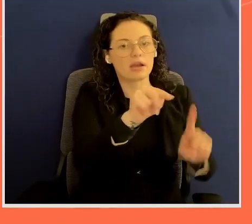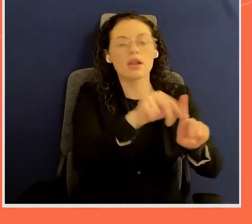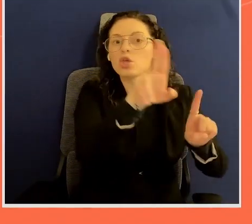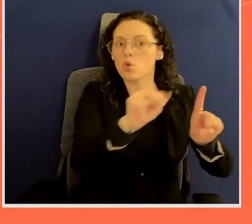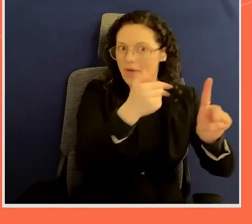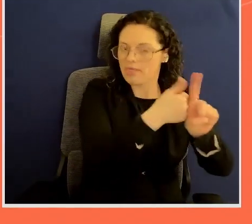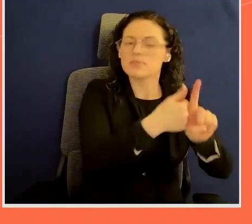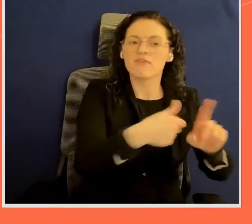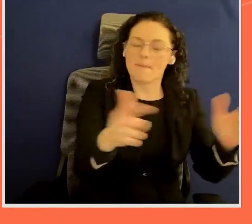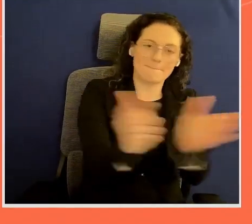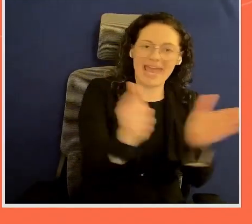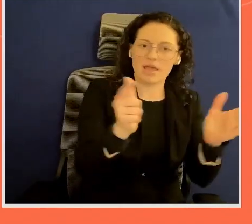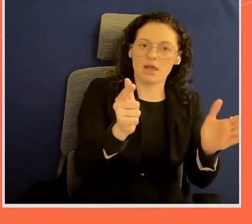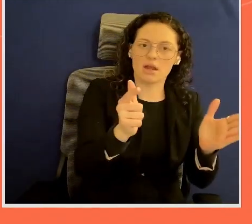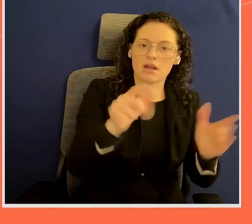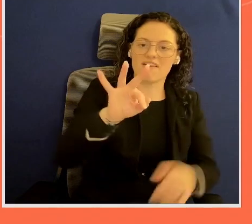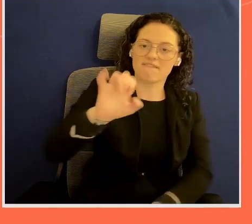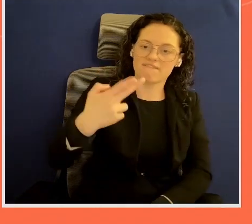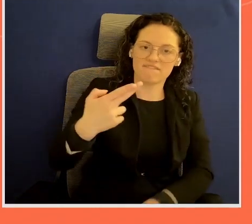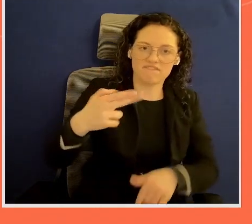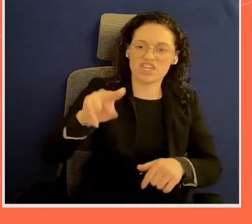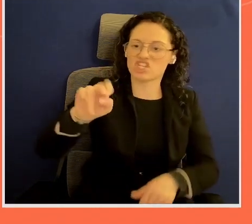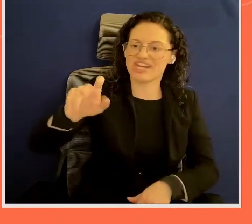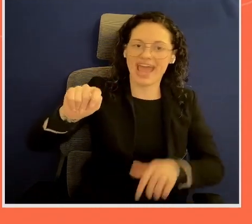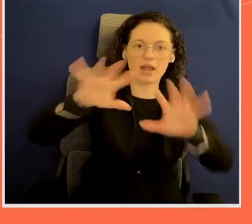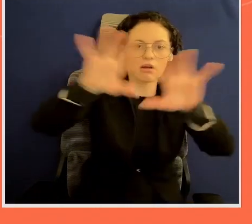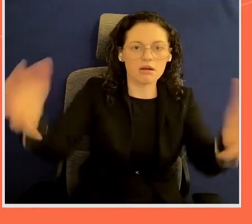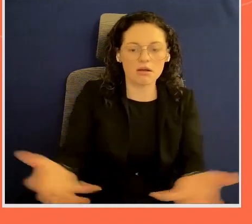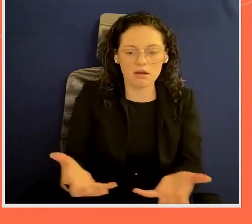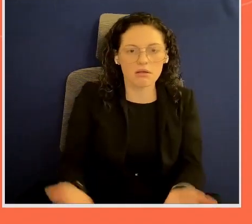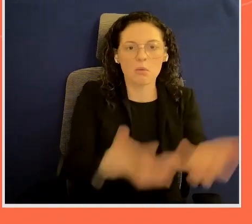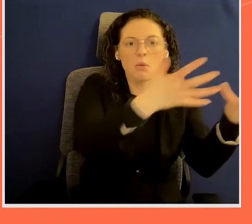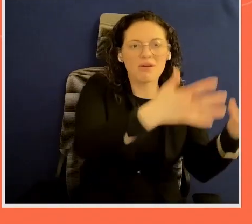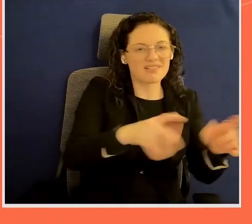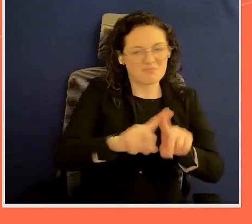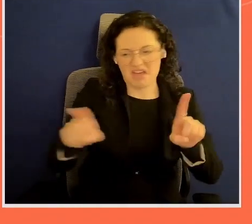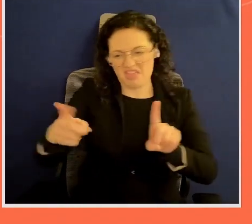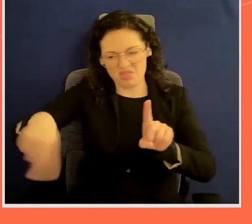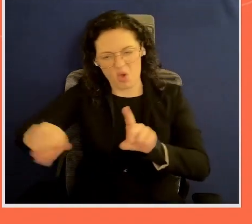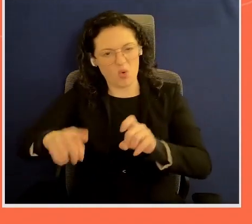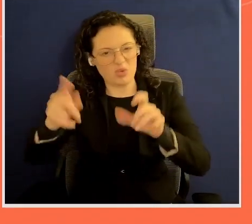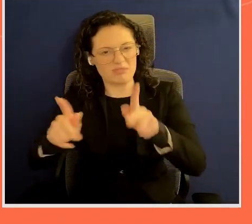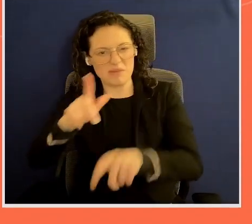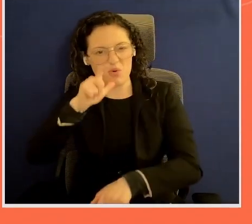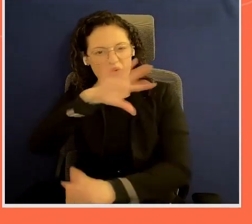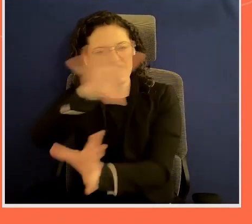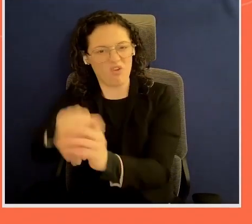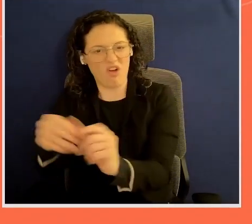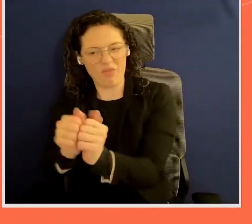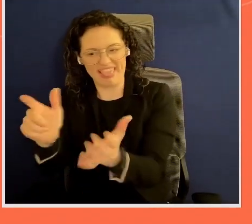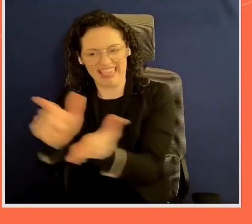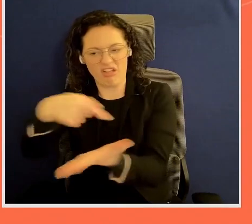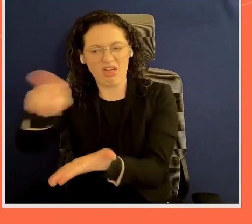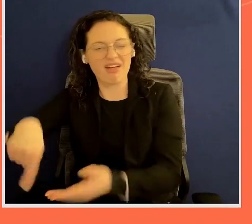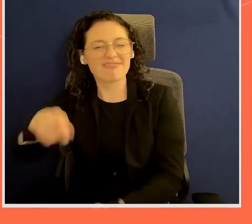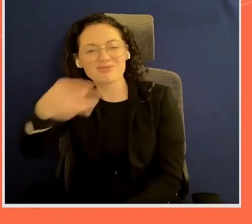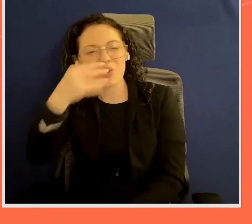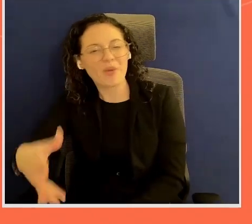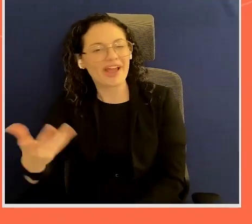human rights, for sovereignty of nations, for the independence of nations, under the United